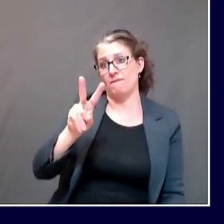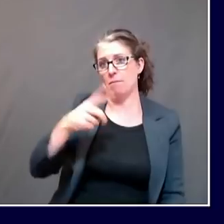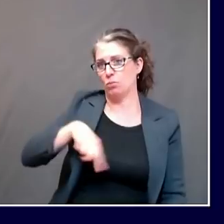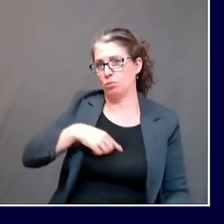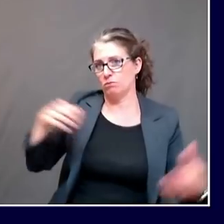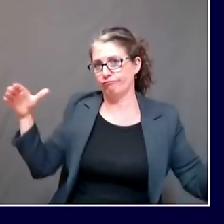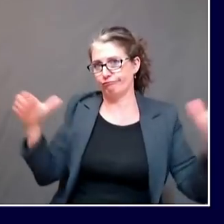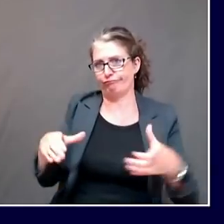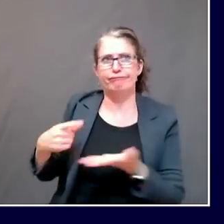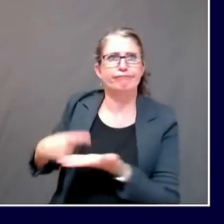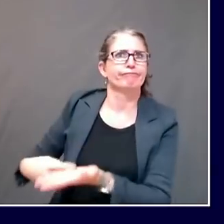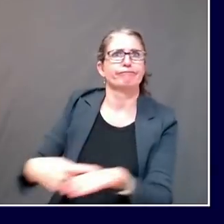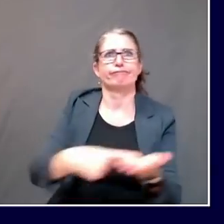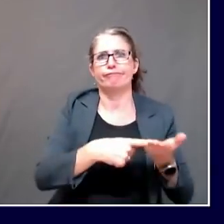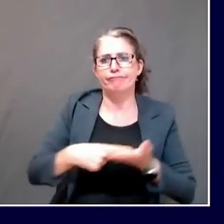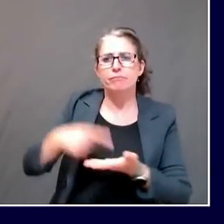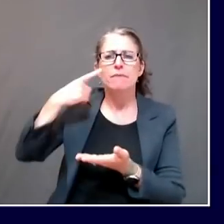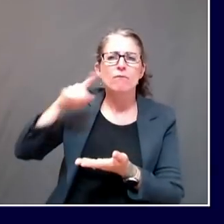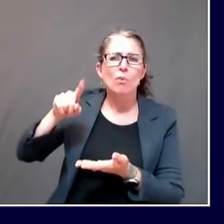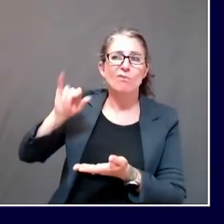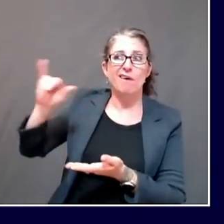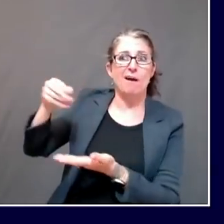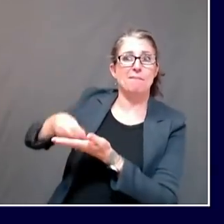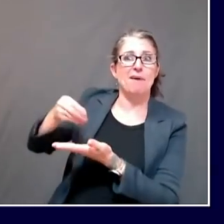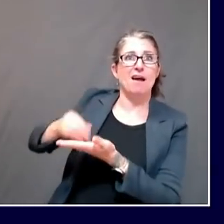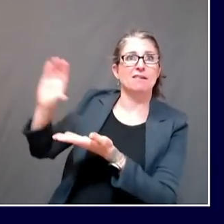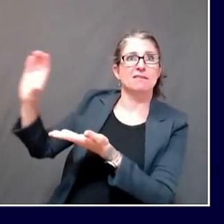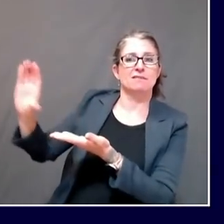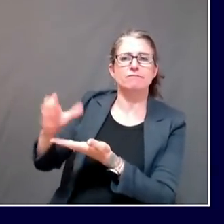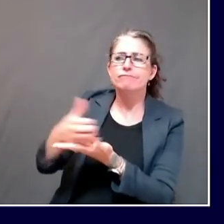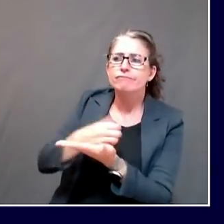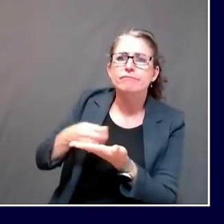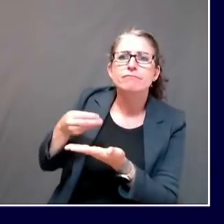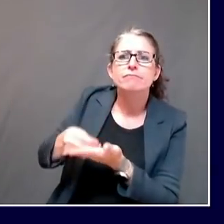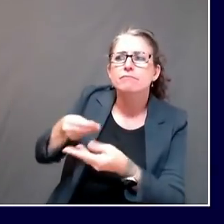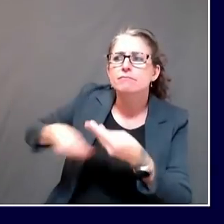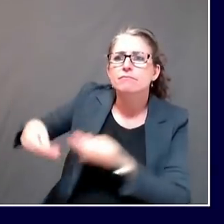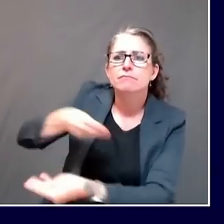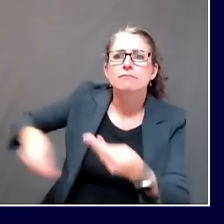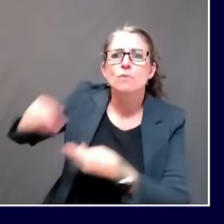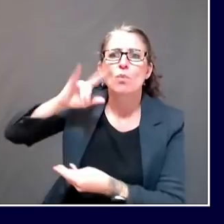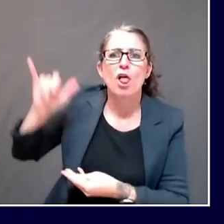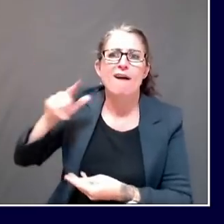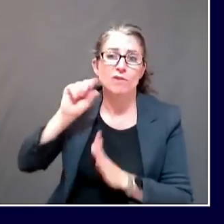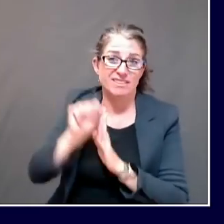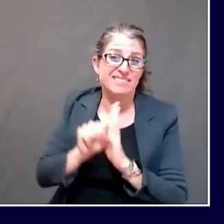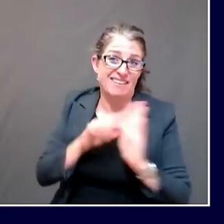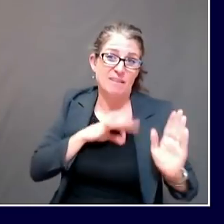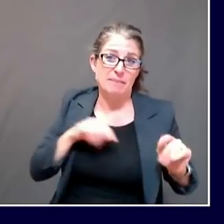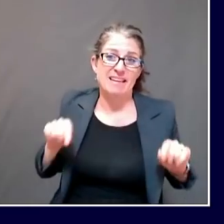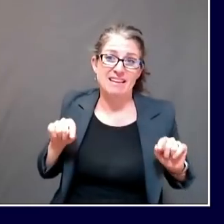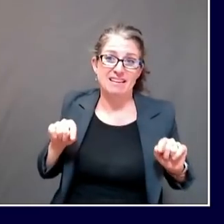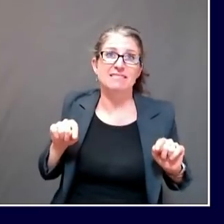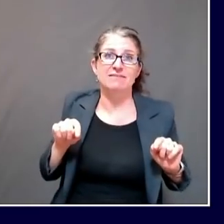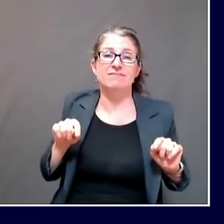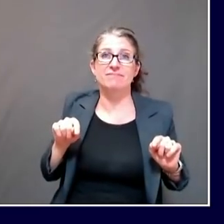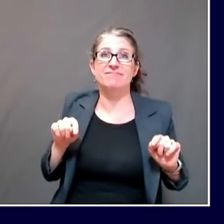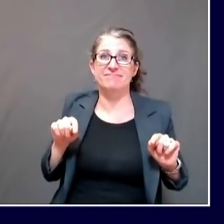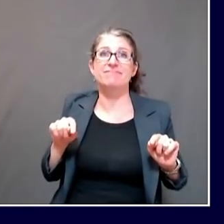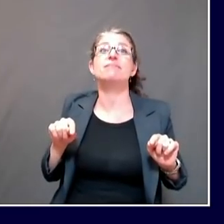their updated forecast is at that time, prepare a supplemental budget for the January session of the